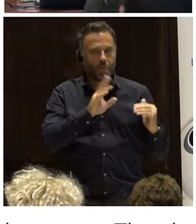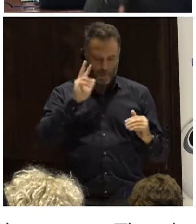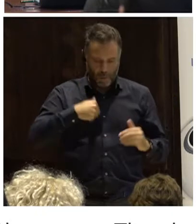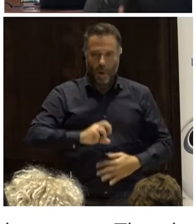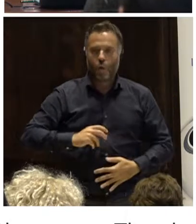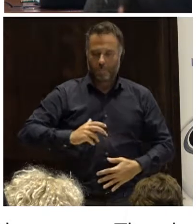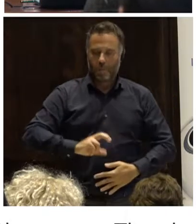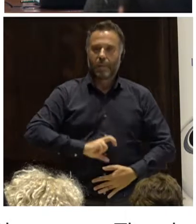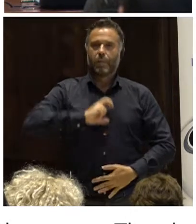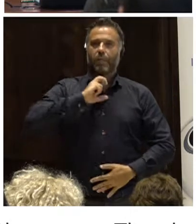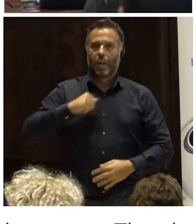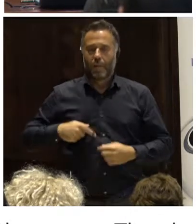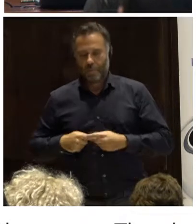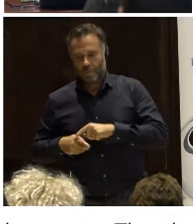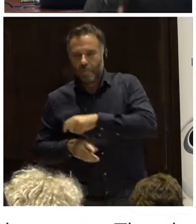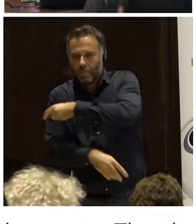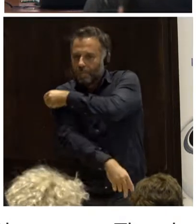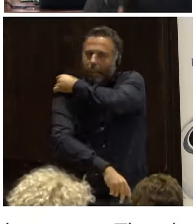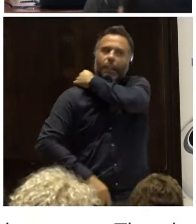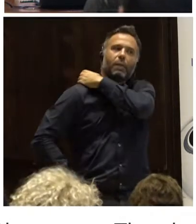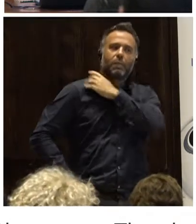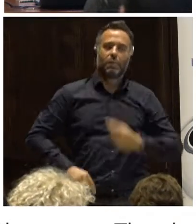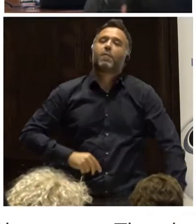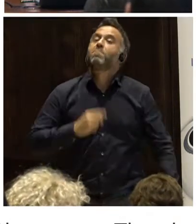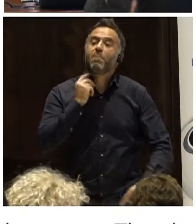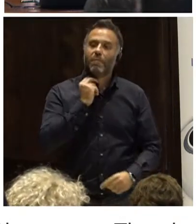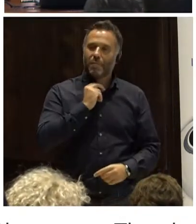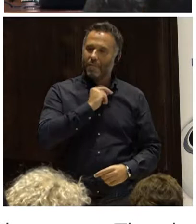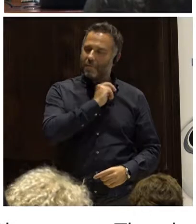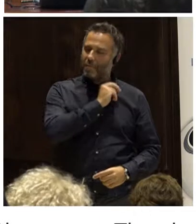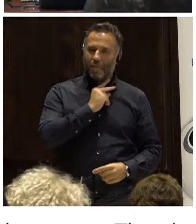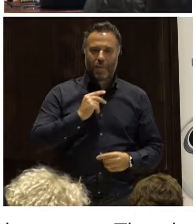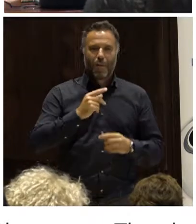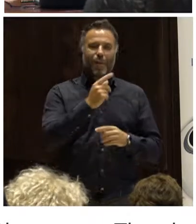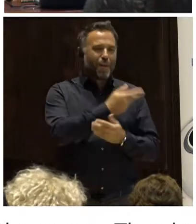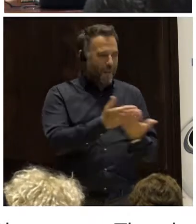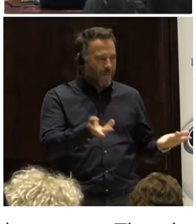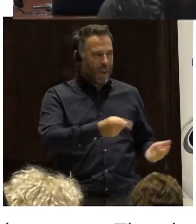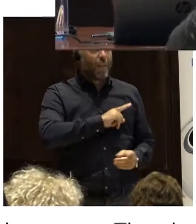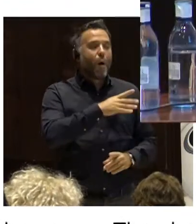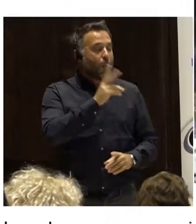higher status among their peers. Thank you. Thank you, Luis.